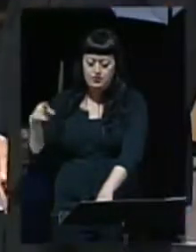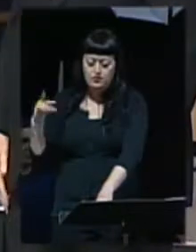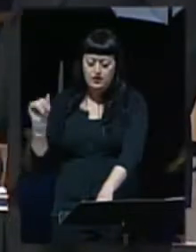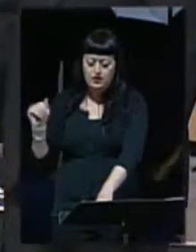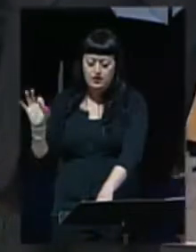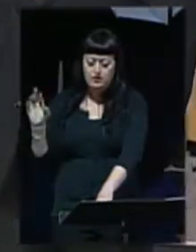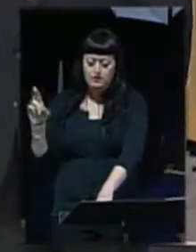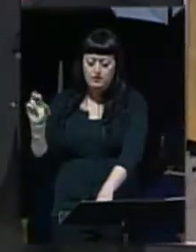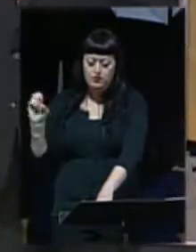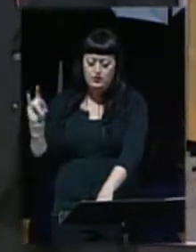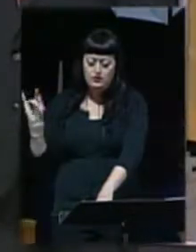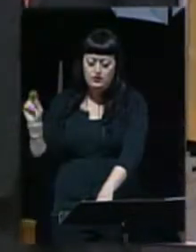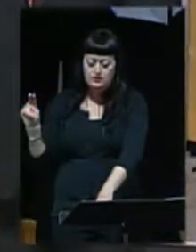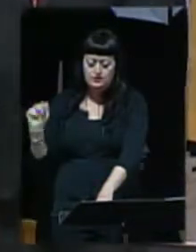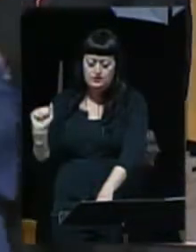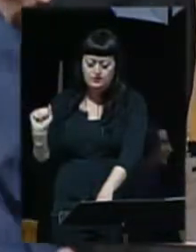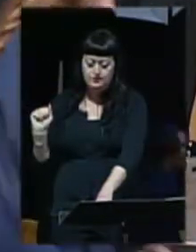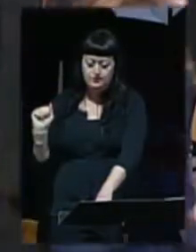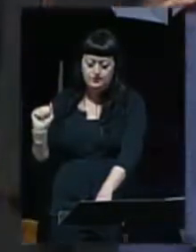Sophia Friesen.